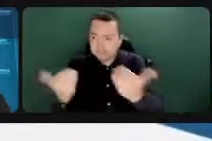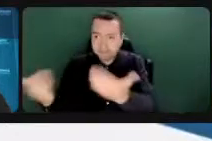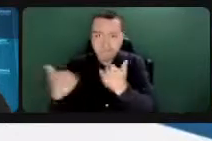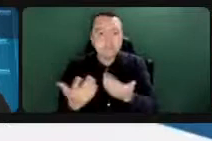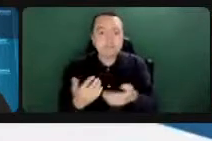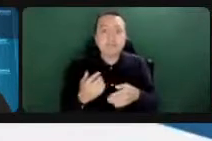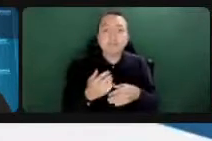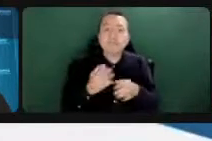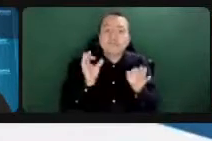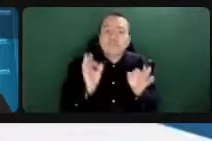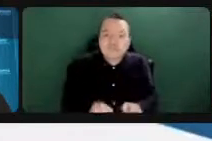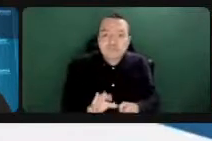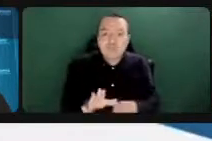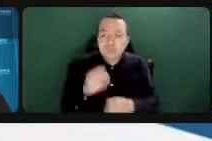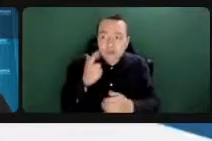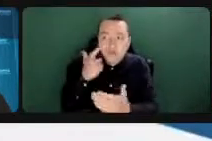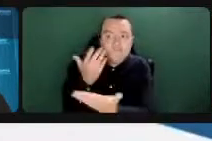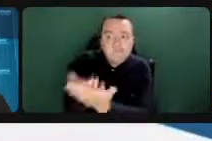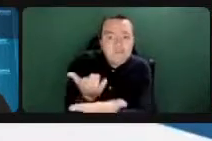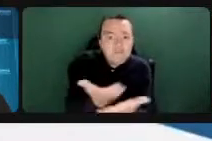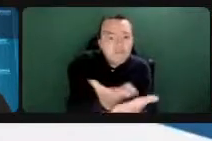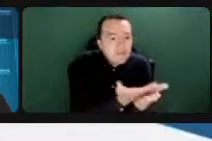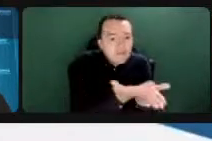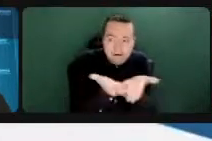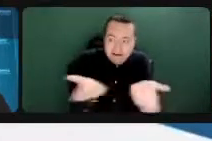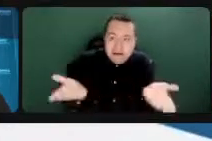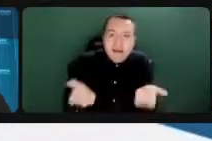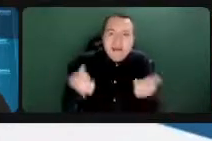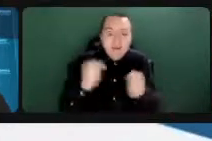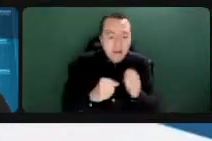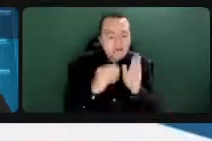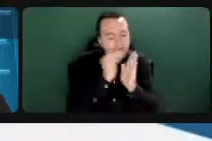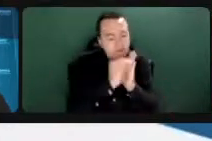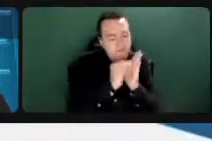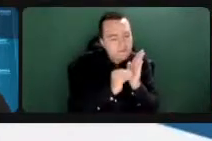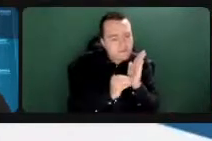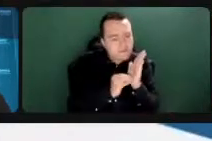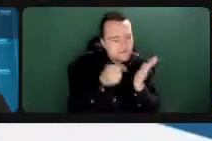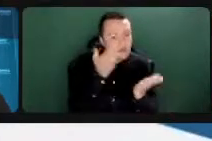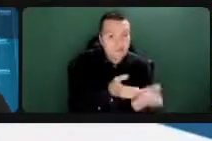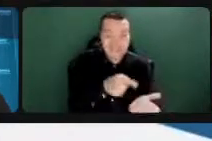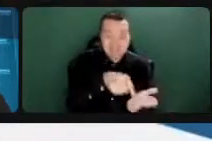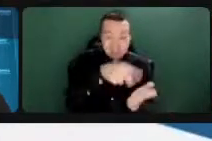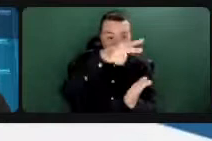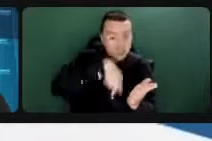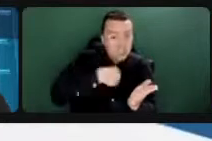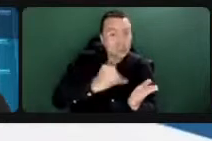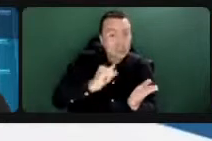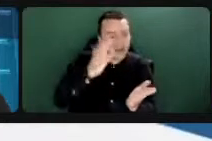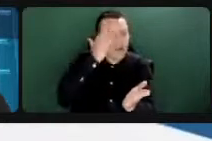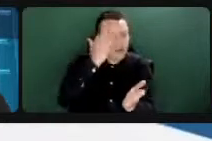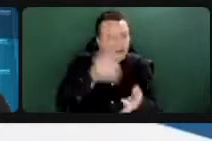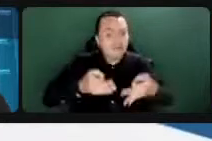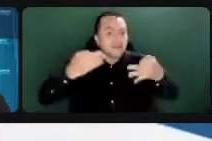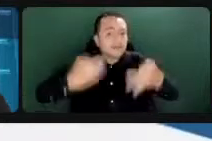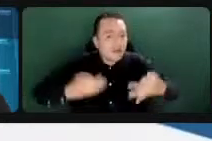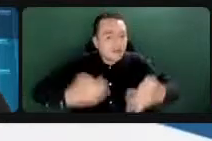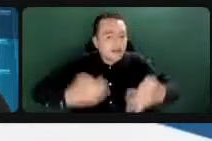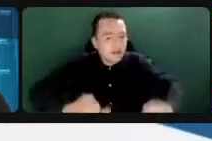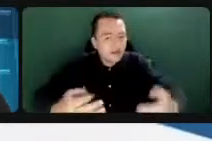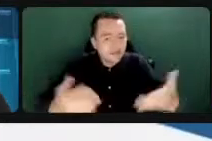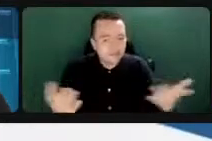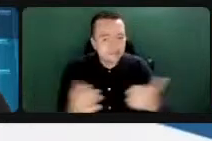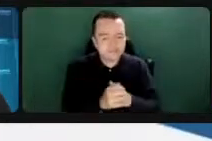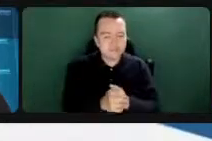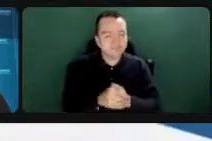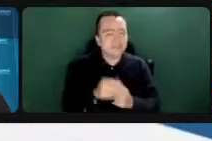being challenged during the pandemic. We have seen the proliferation of disinformation, misinformation, and the urgent need for us to gather and